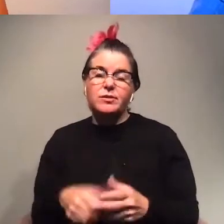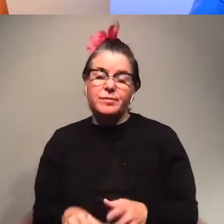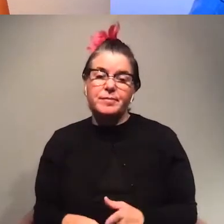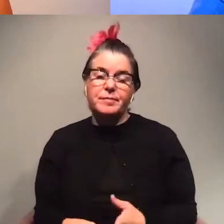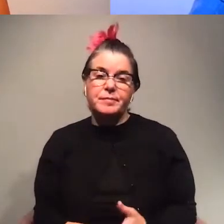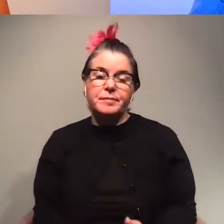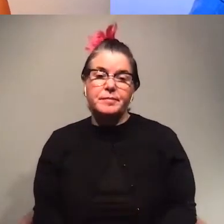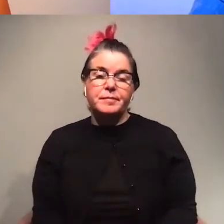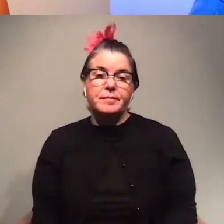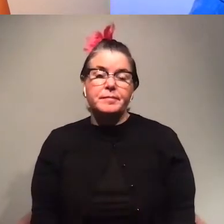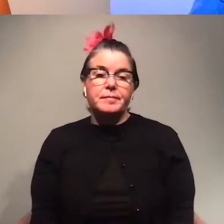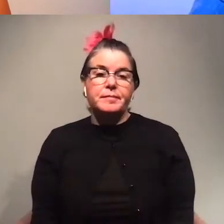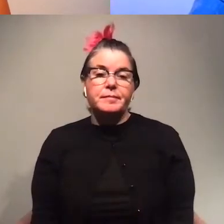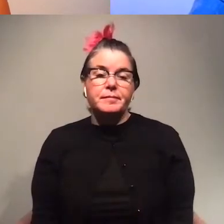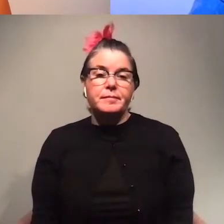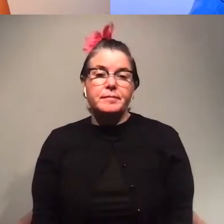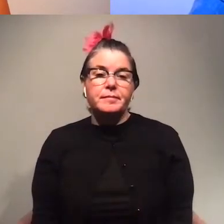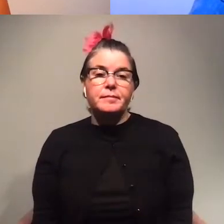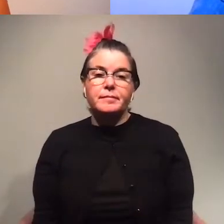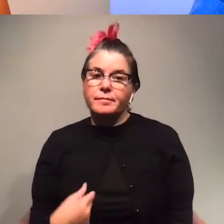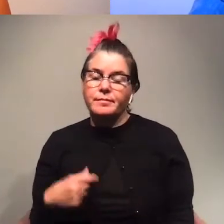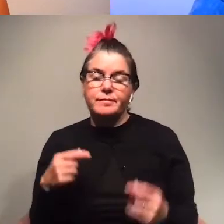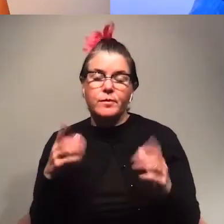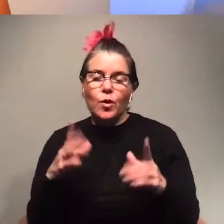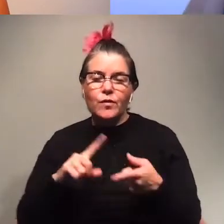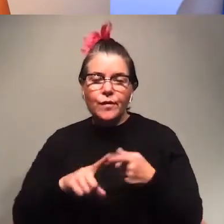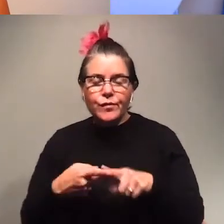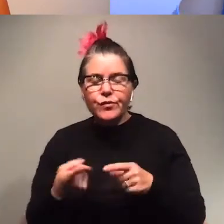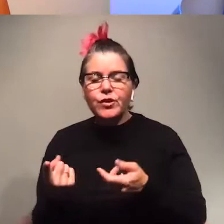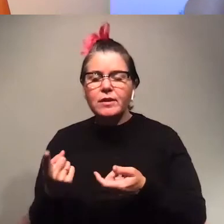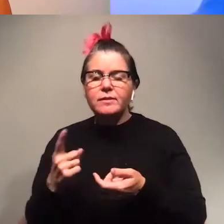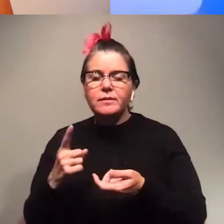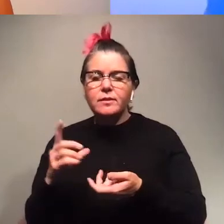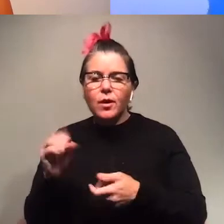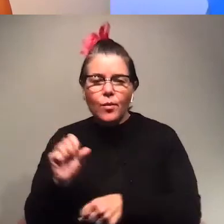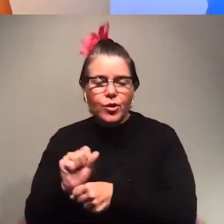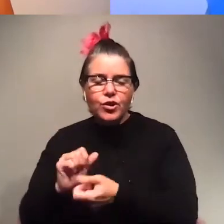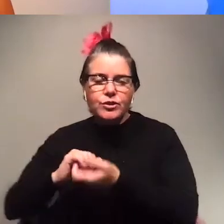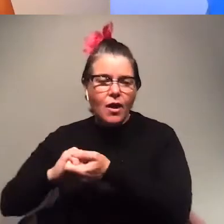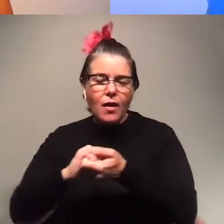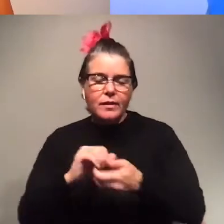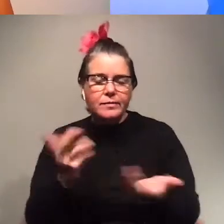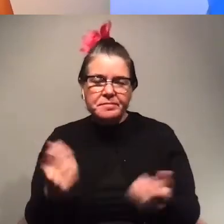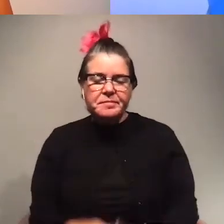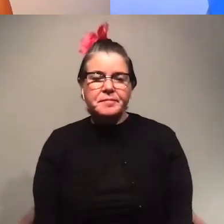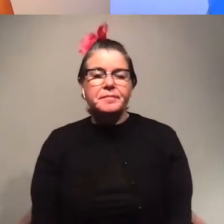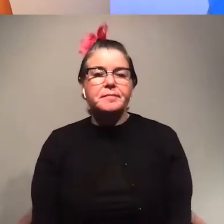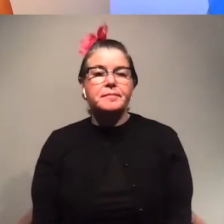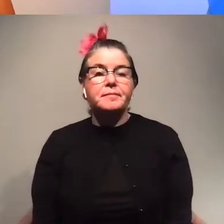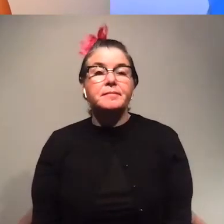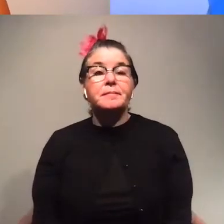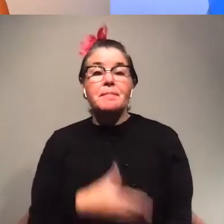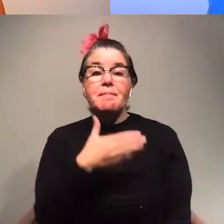had really wonderful friends and colleagues helping me along the way. And then for the